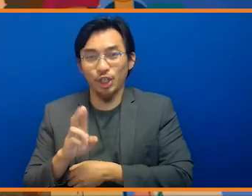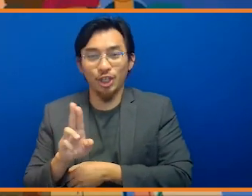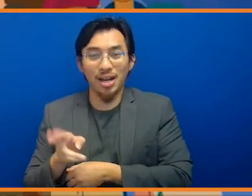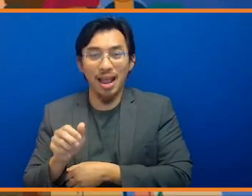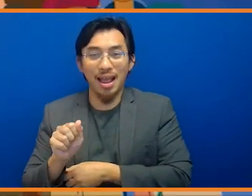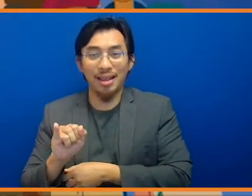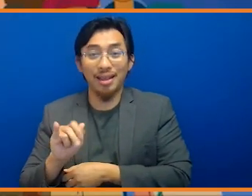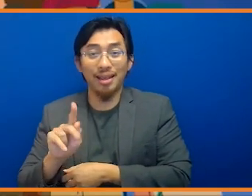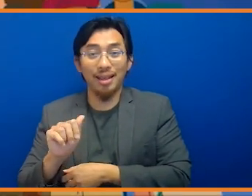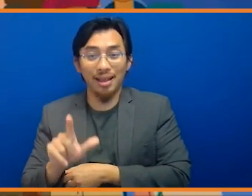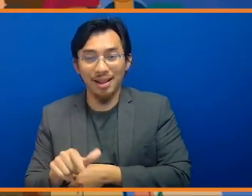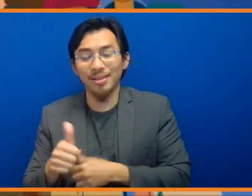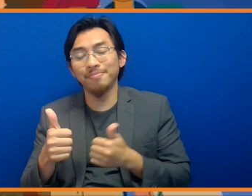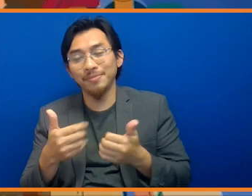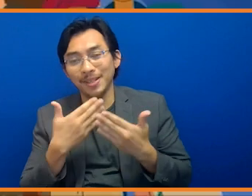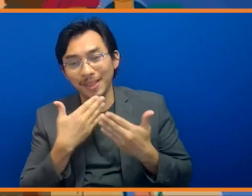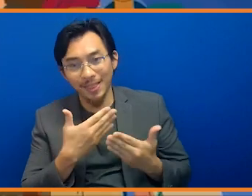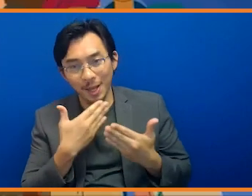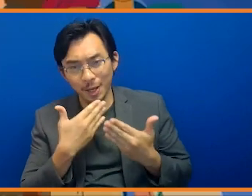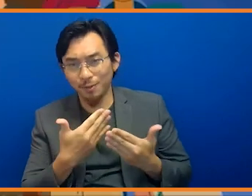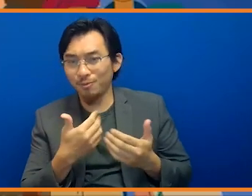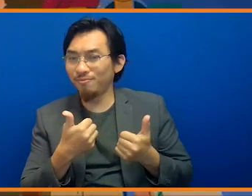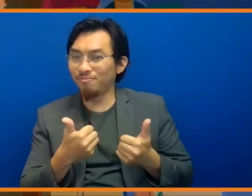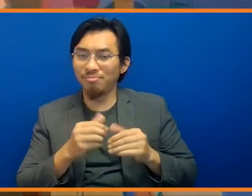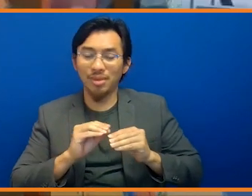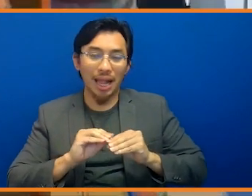thank you very much, Dr. Rizana, for a very